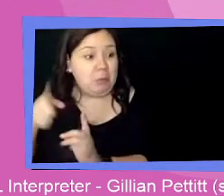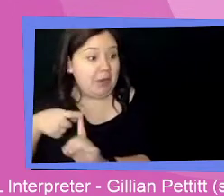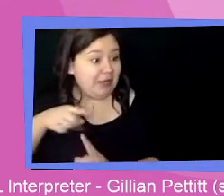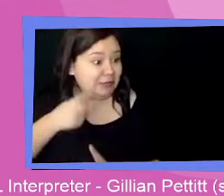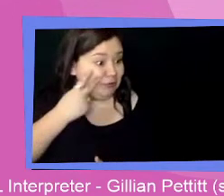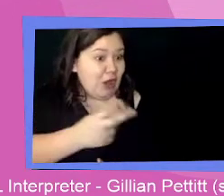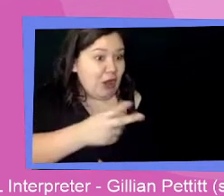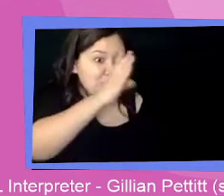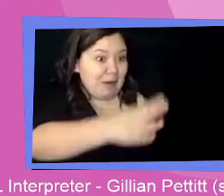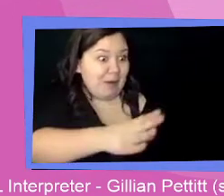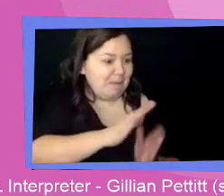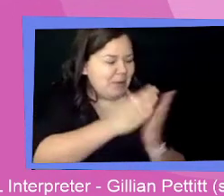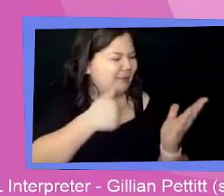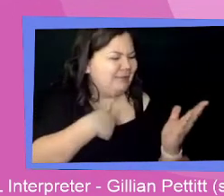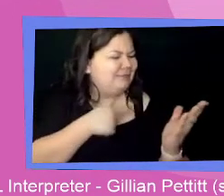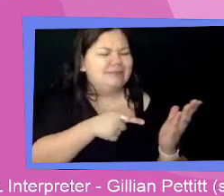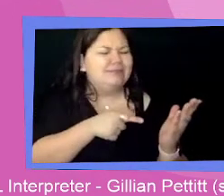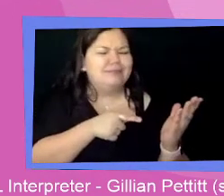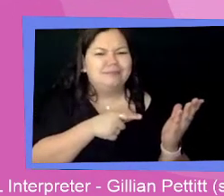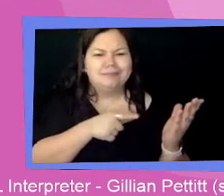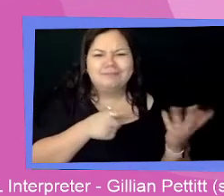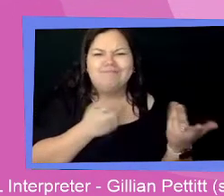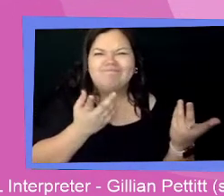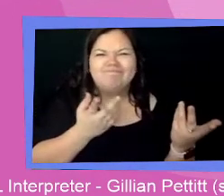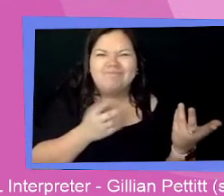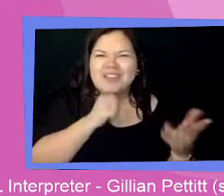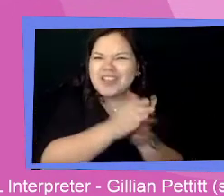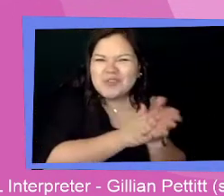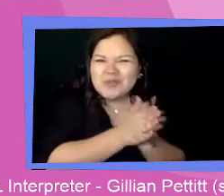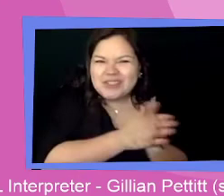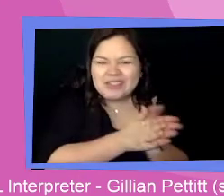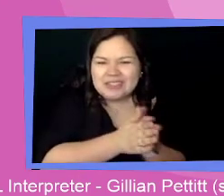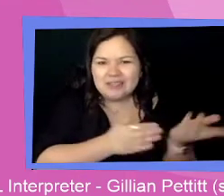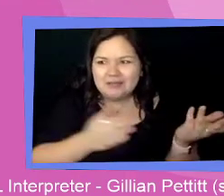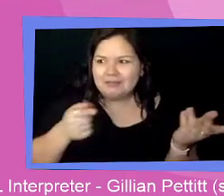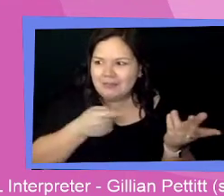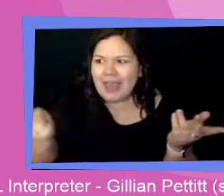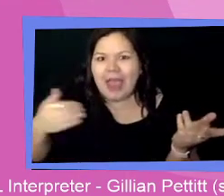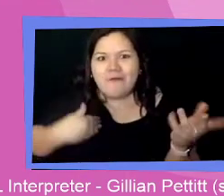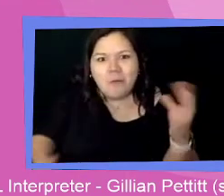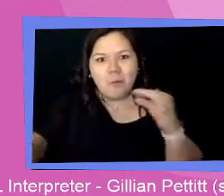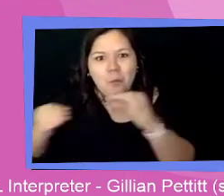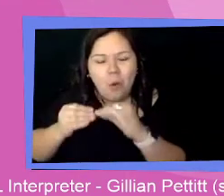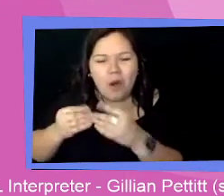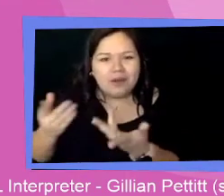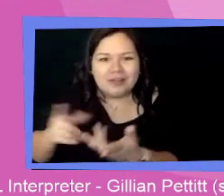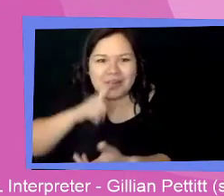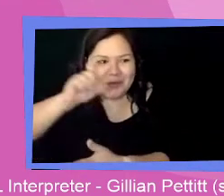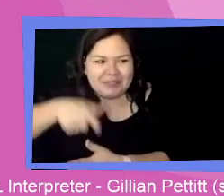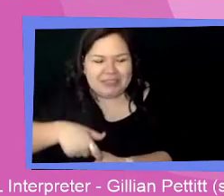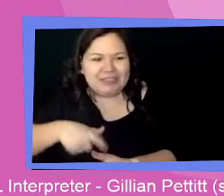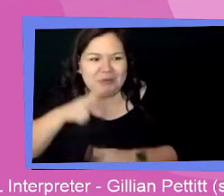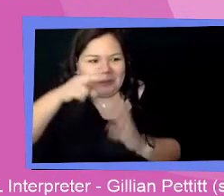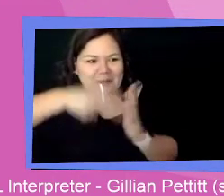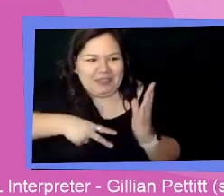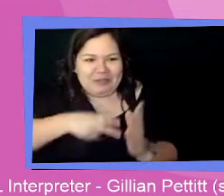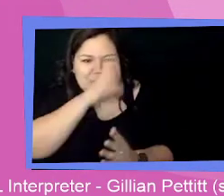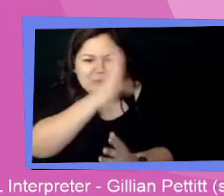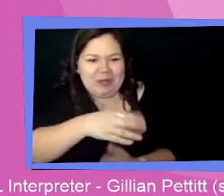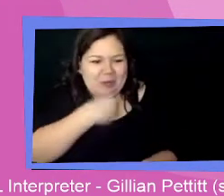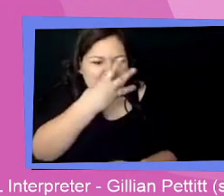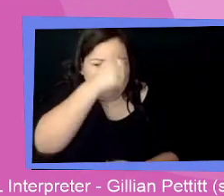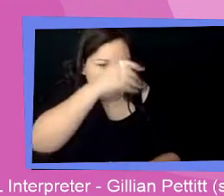Especially, luckily, there's so much out there now, which is wonderful. There's no need to read straight white men anymore, so stop